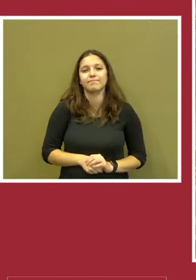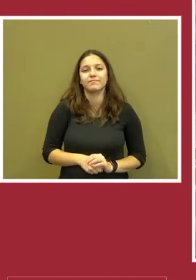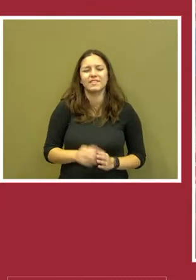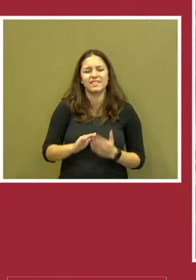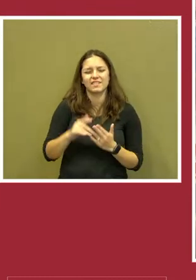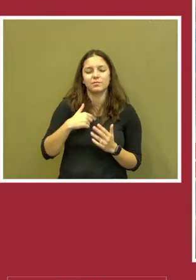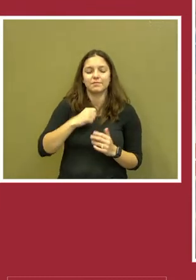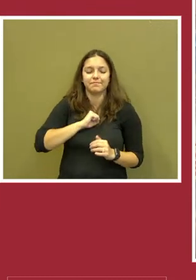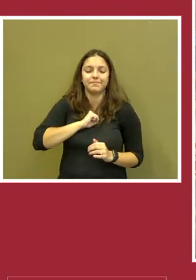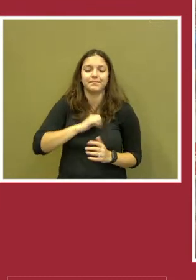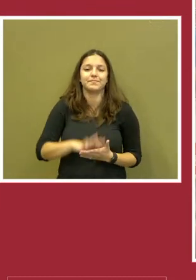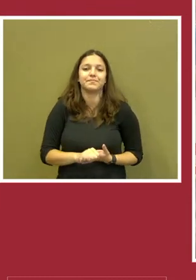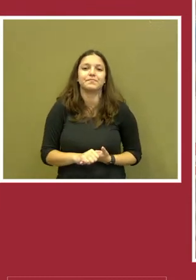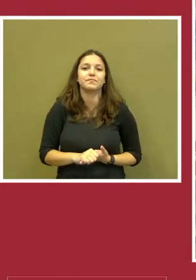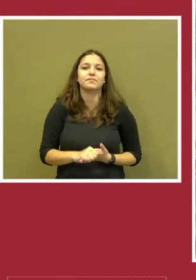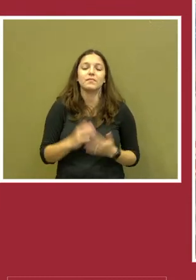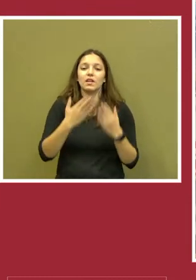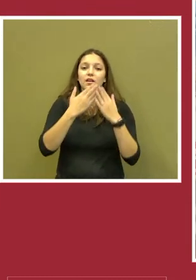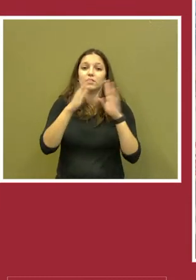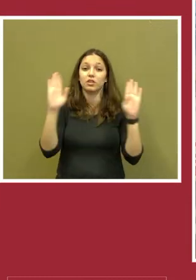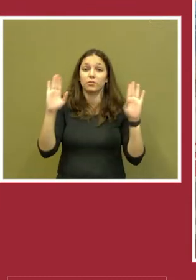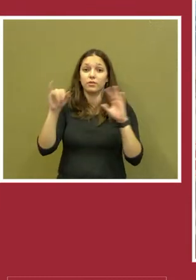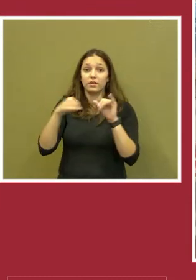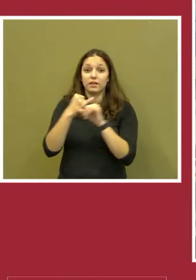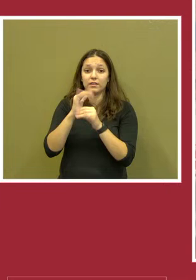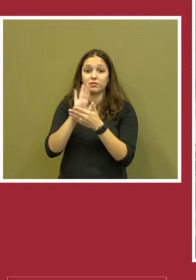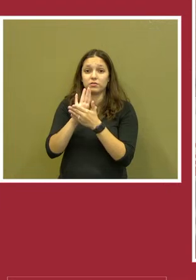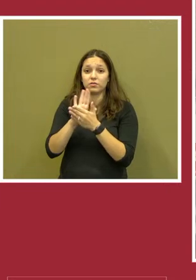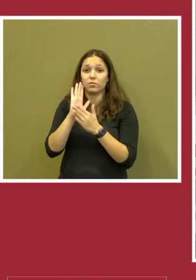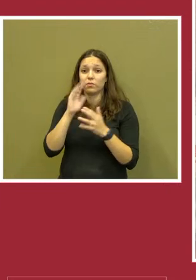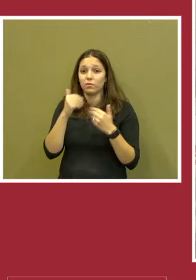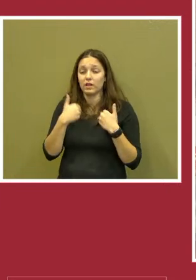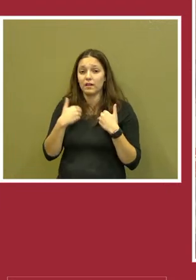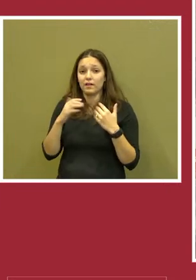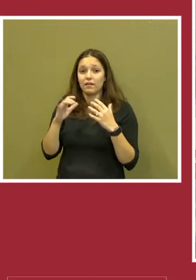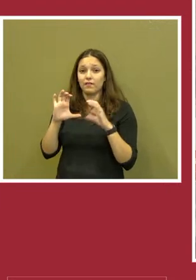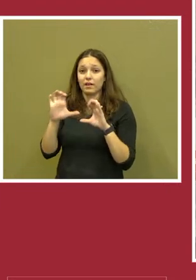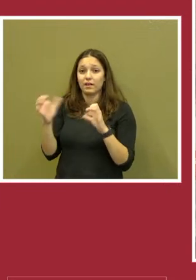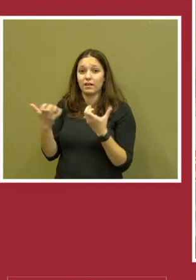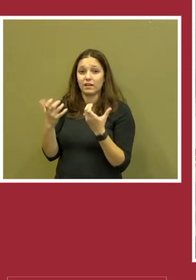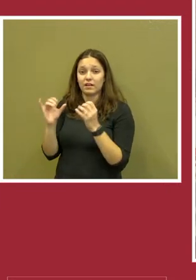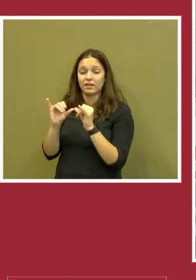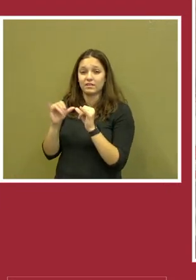excuse me. In general, a international school will have a class size of like